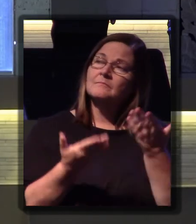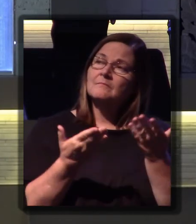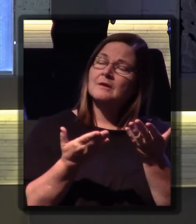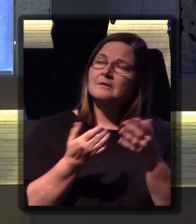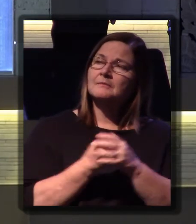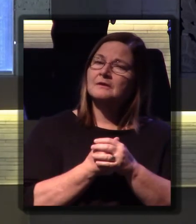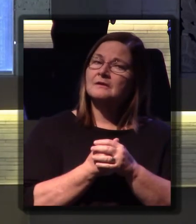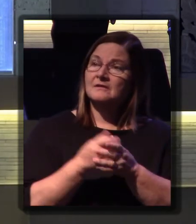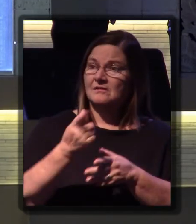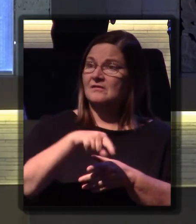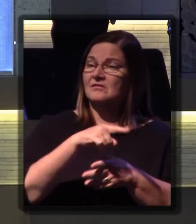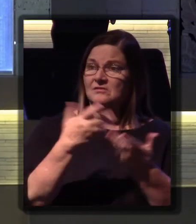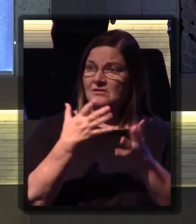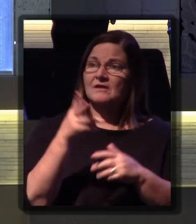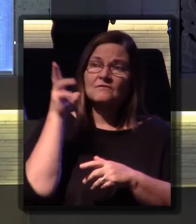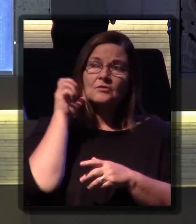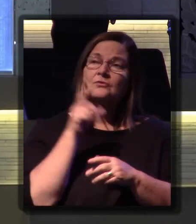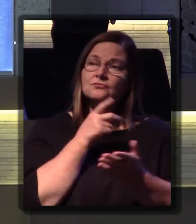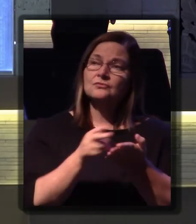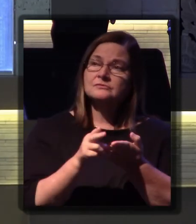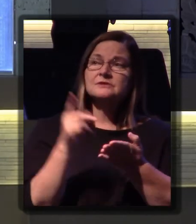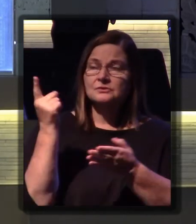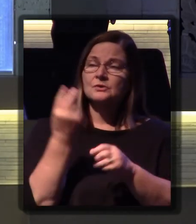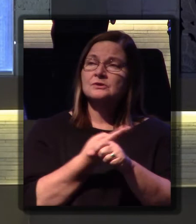with them at this worship service today.